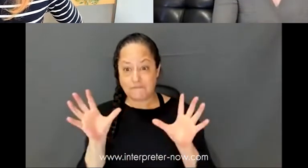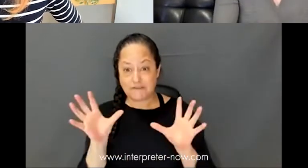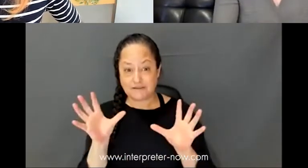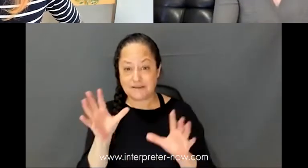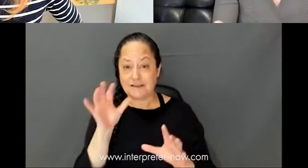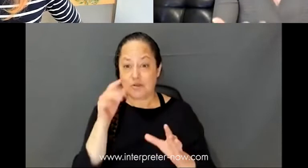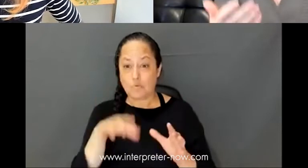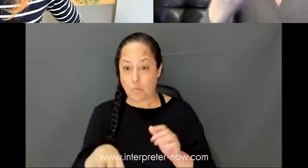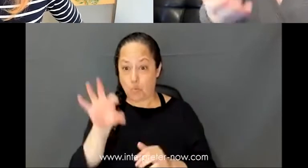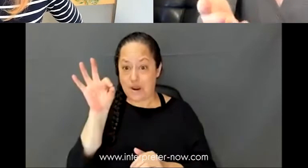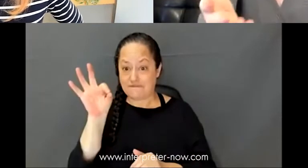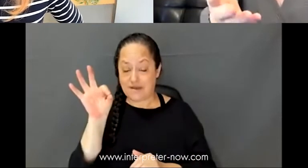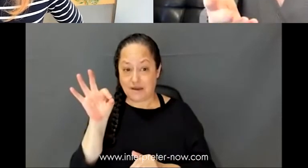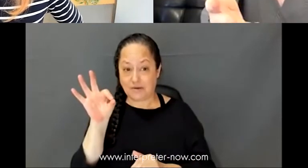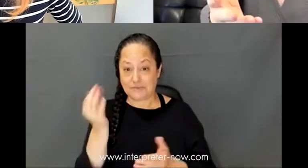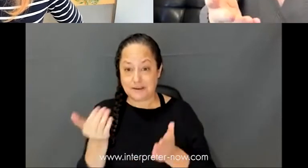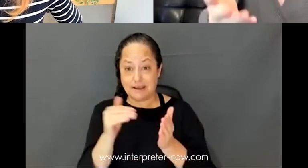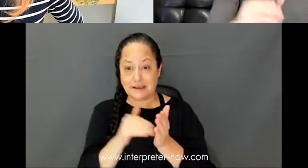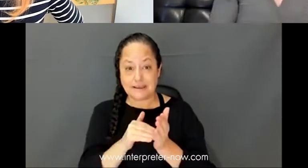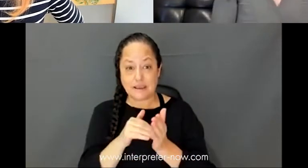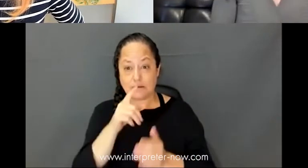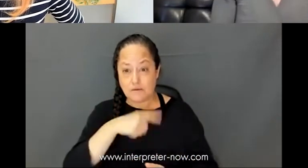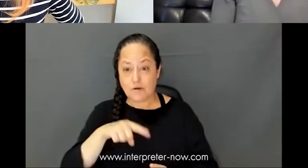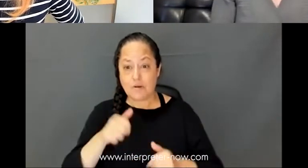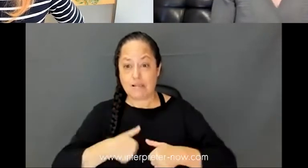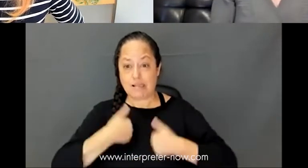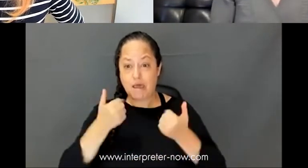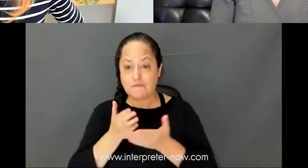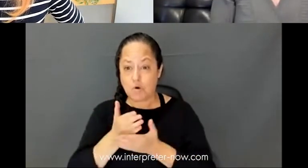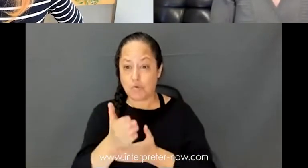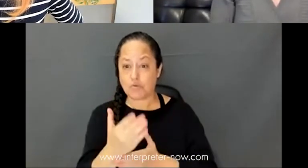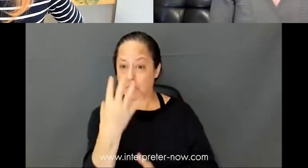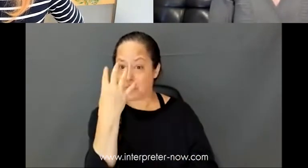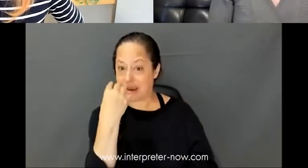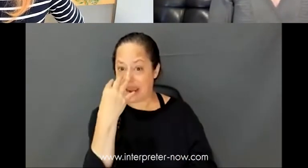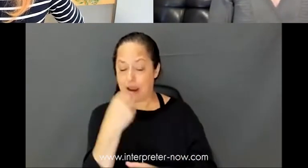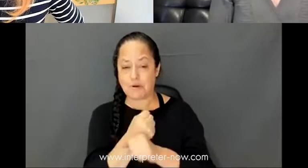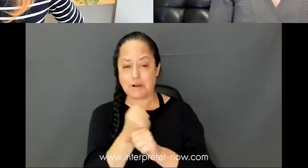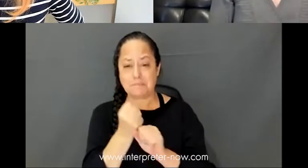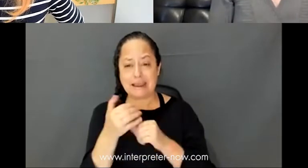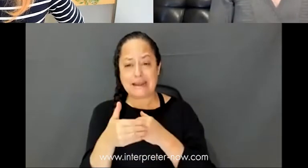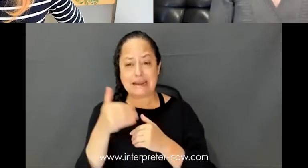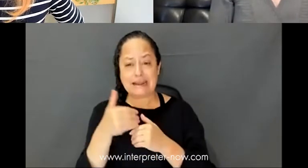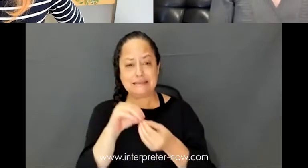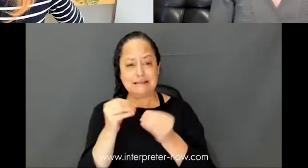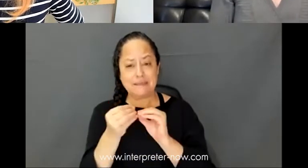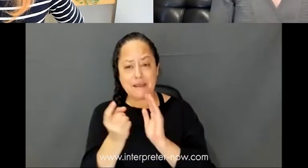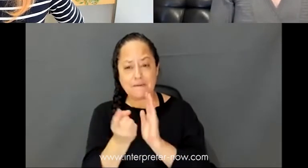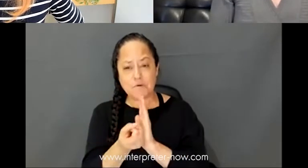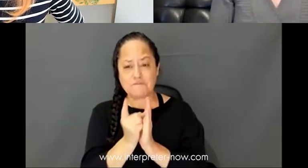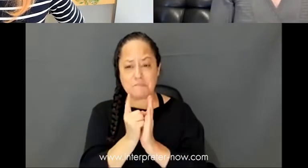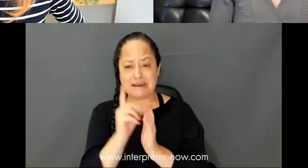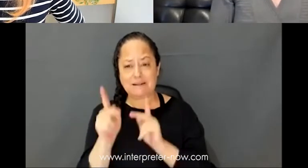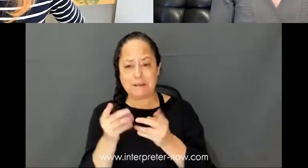what we found. And again, all of our lives going through cameras made this really easy. The number of minutes that people